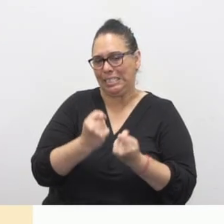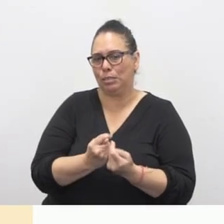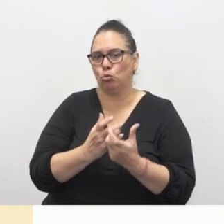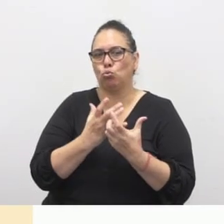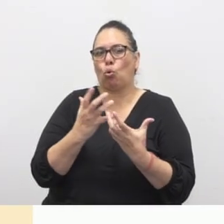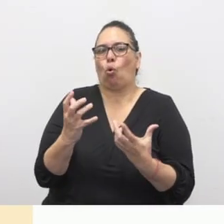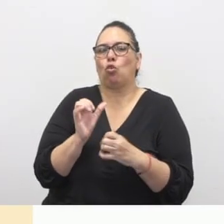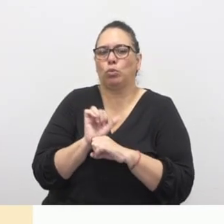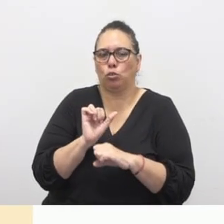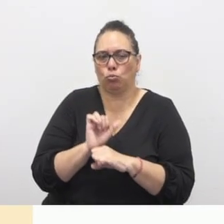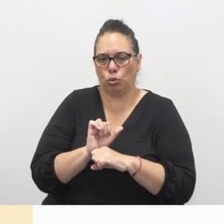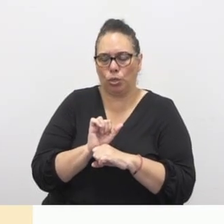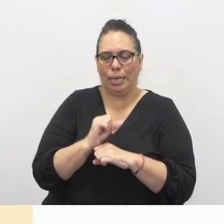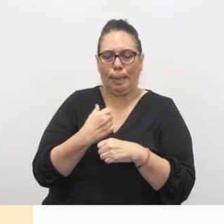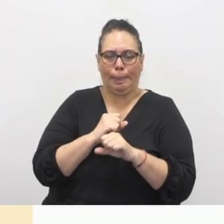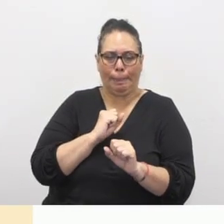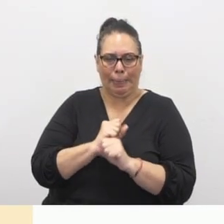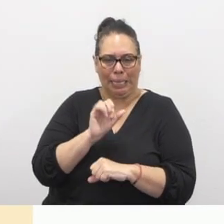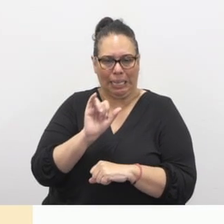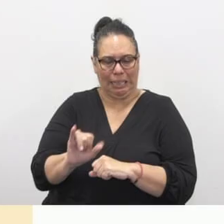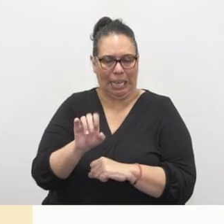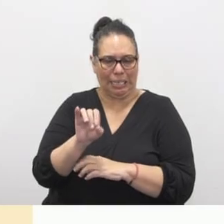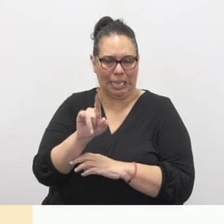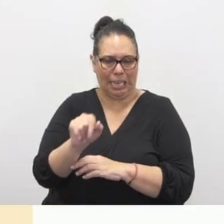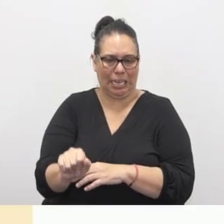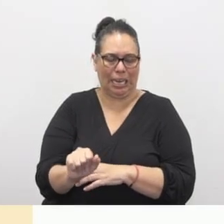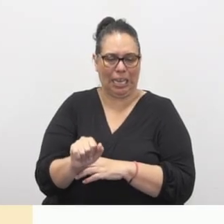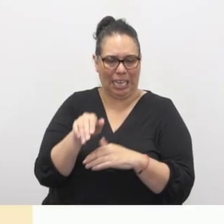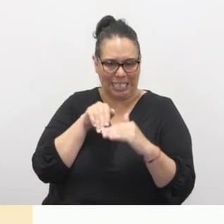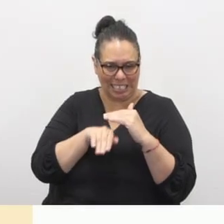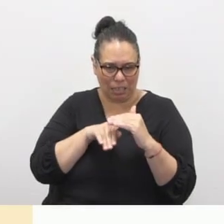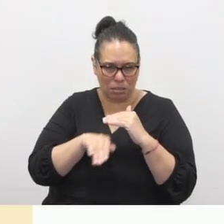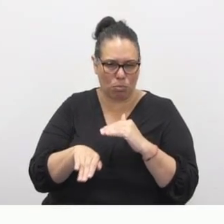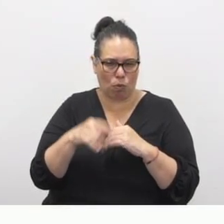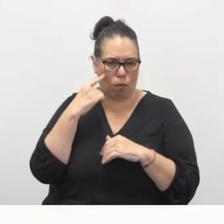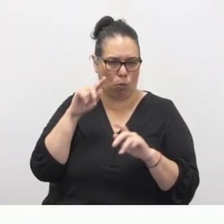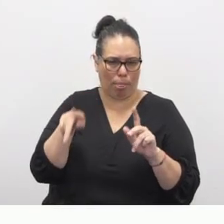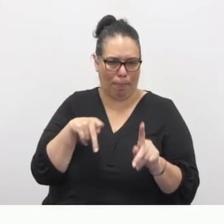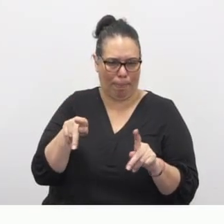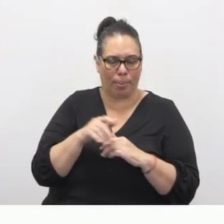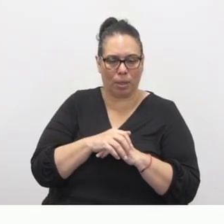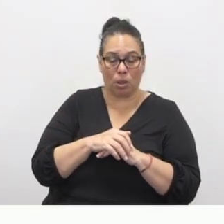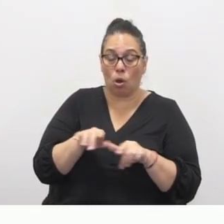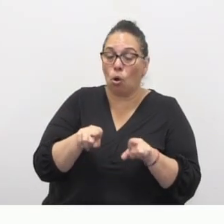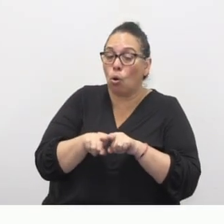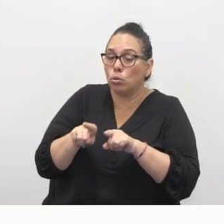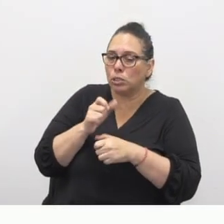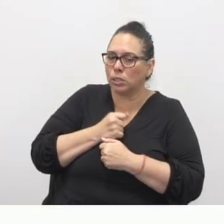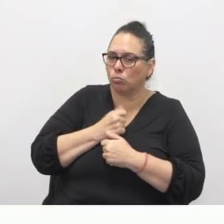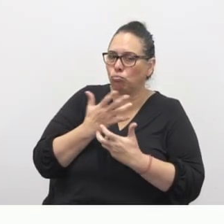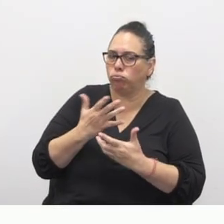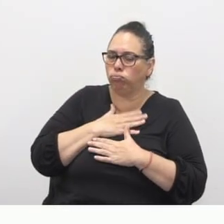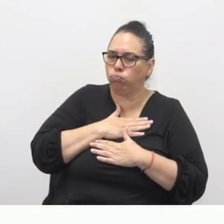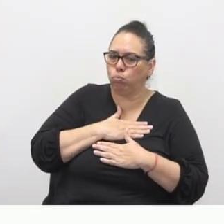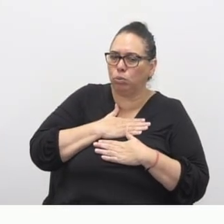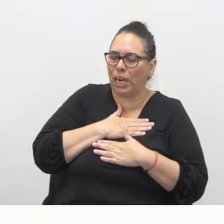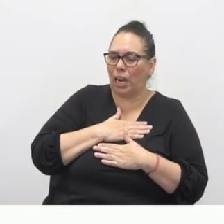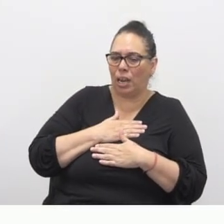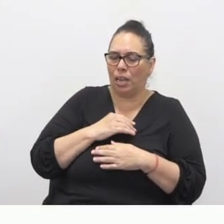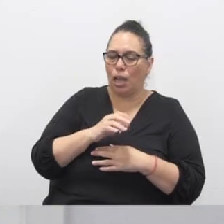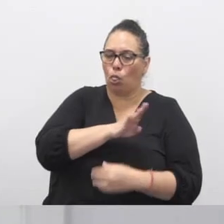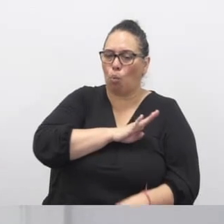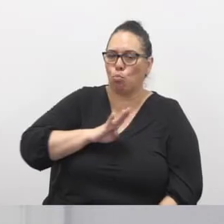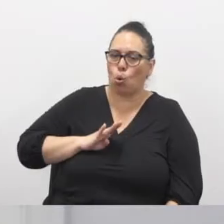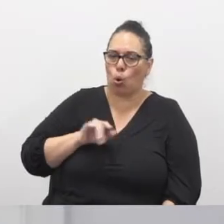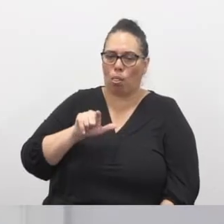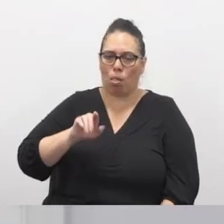work into making that data accessible to our public. Also want to express appreciation to the Port of Long